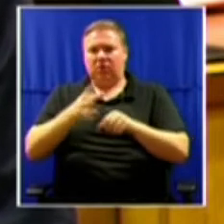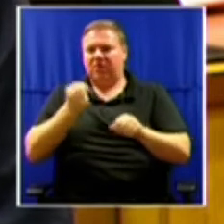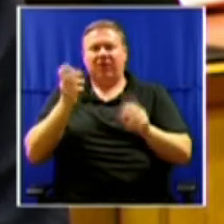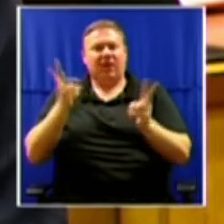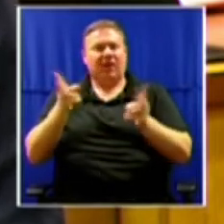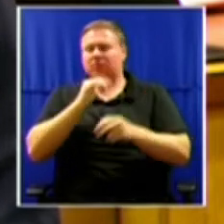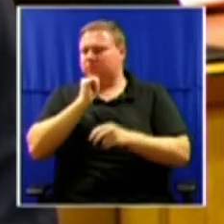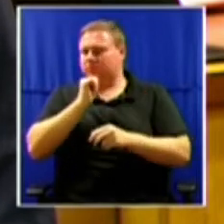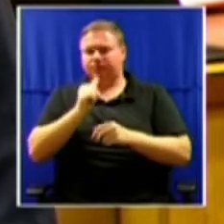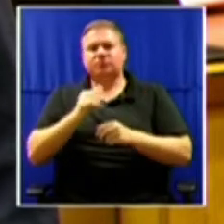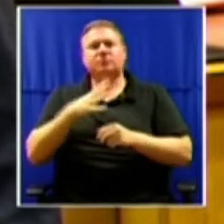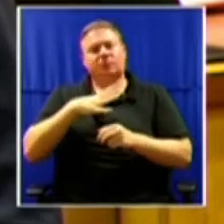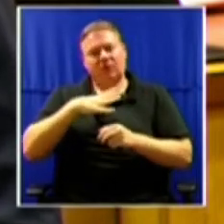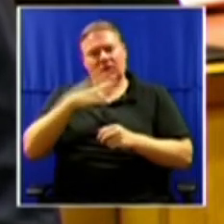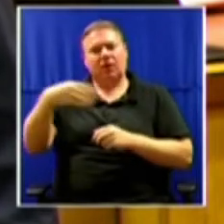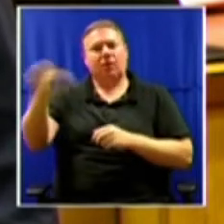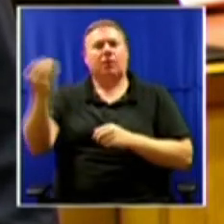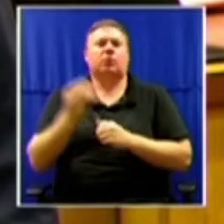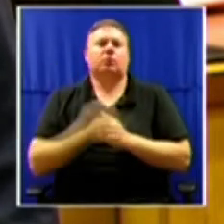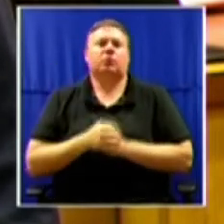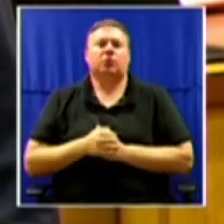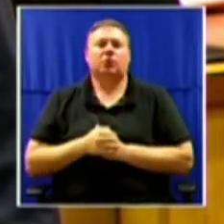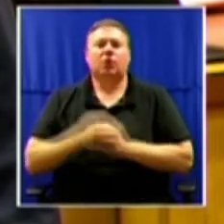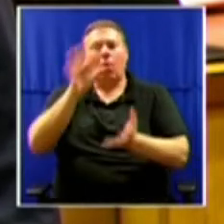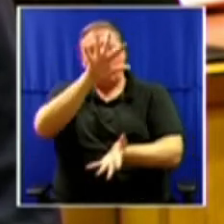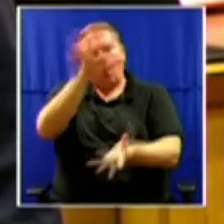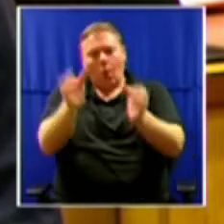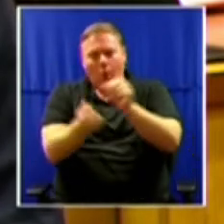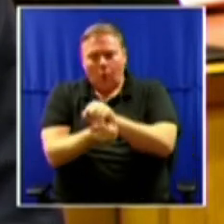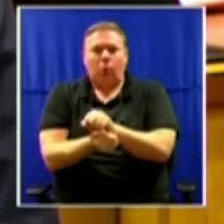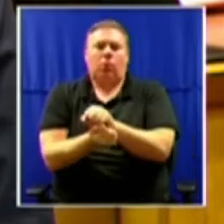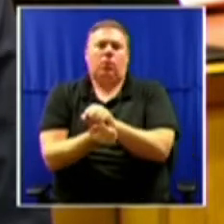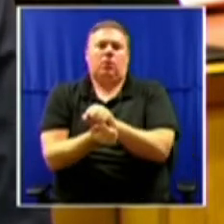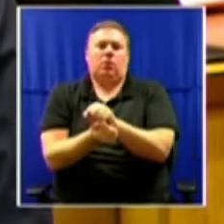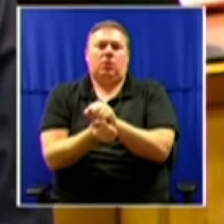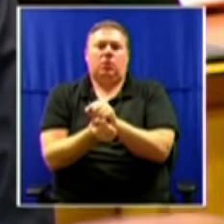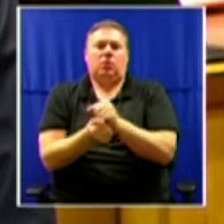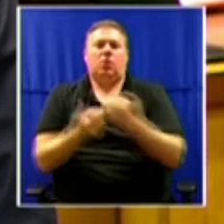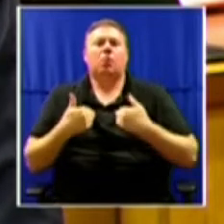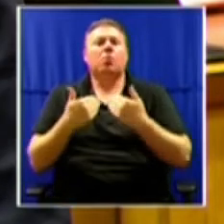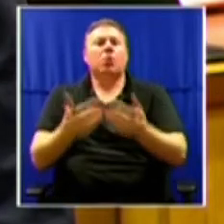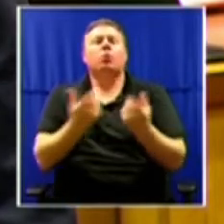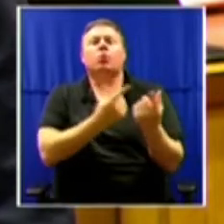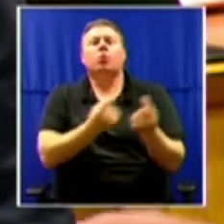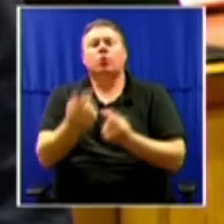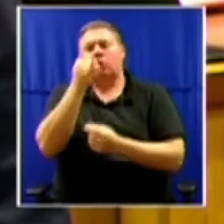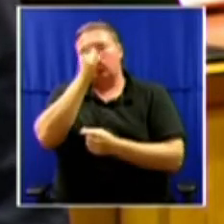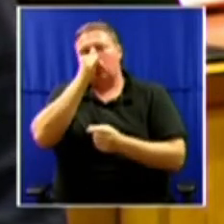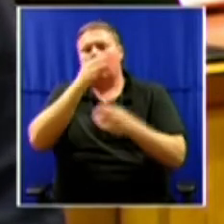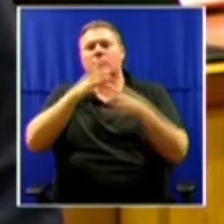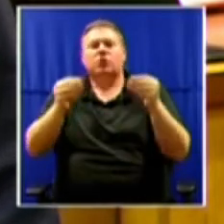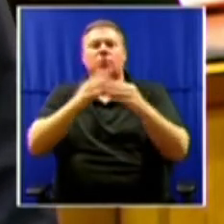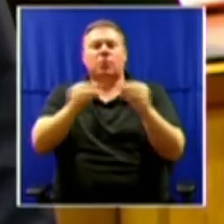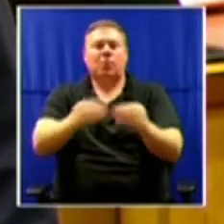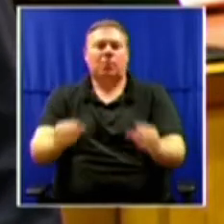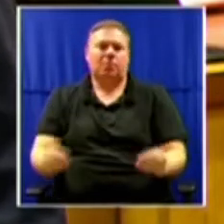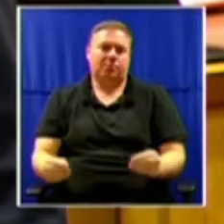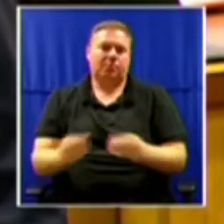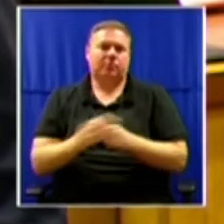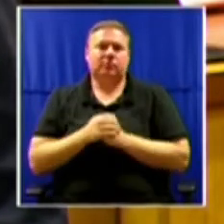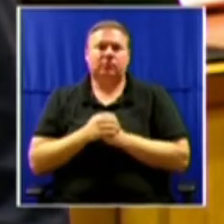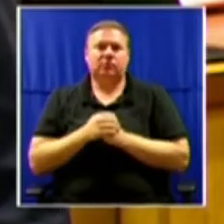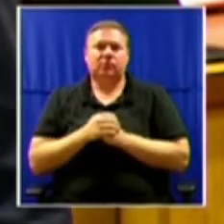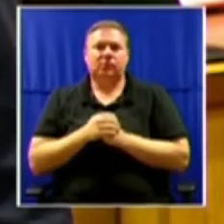So it does need a holistic approach from the fight against crime to the alternative forms